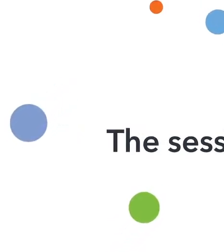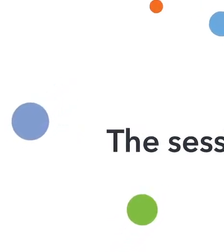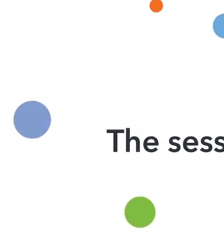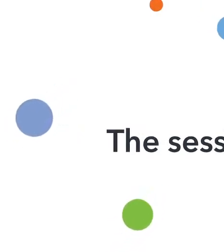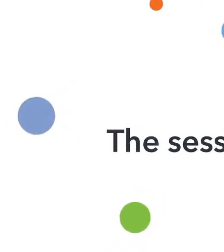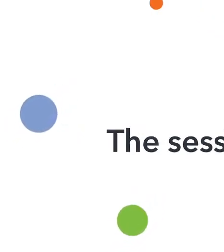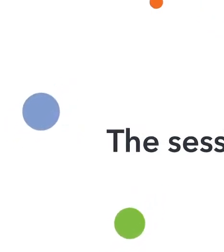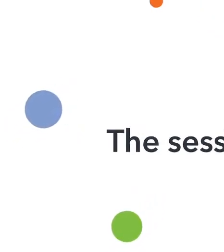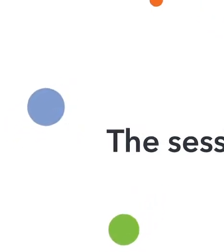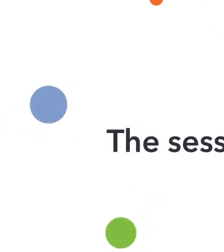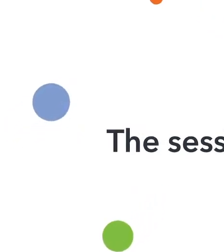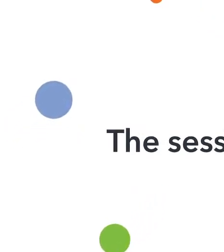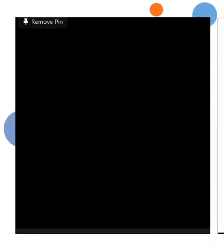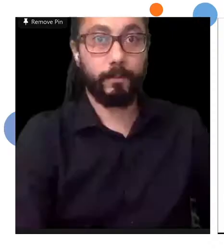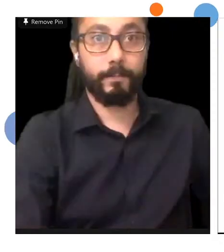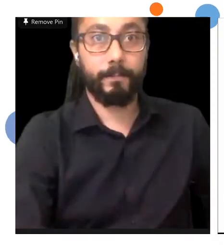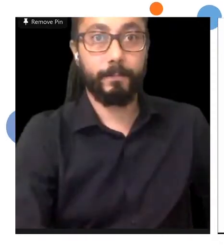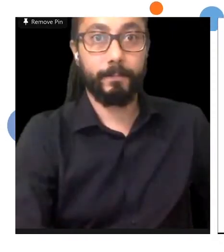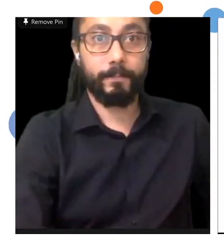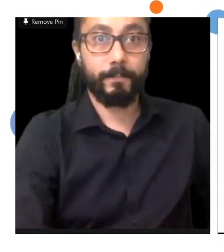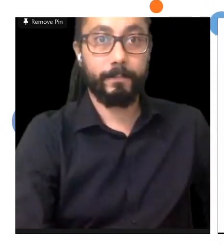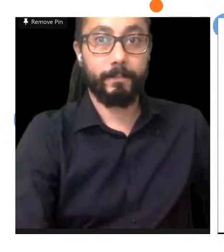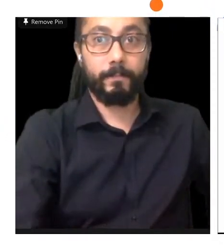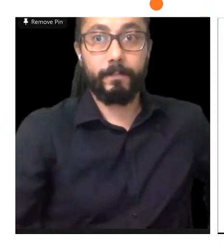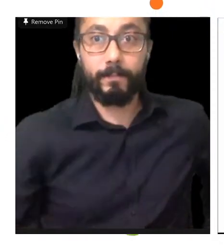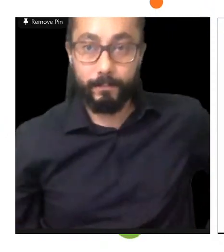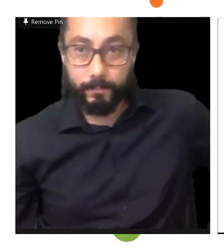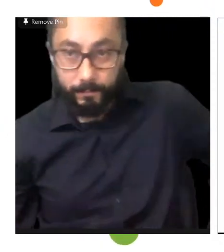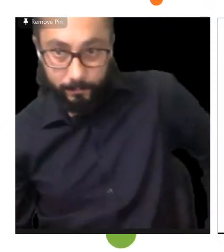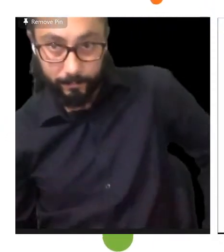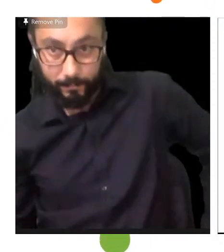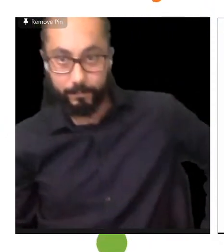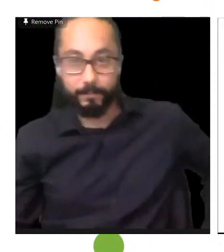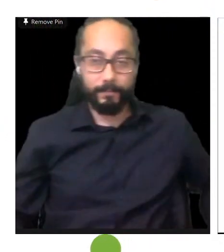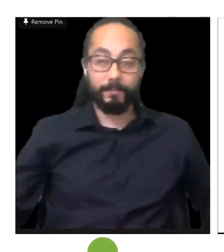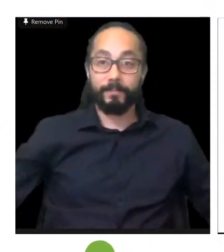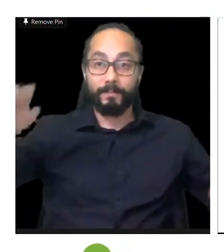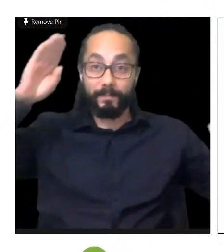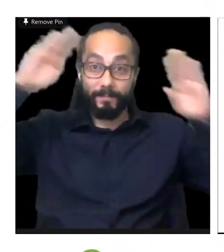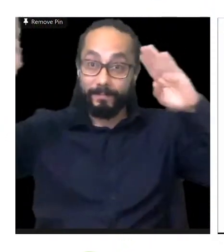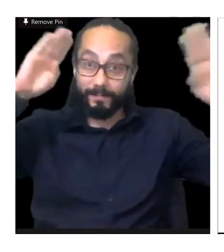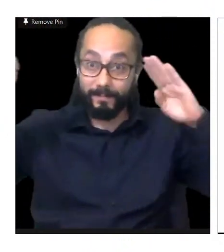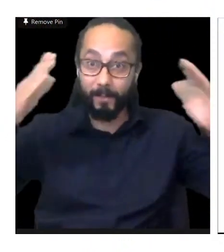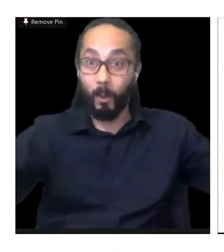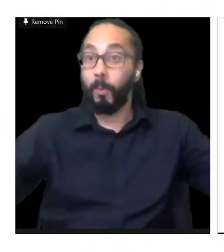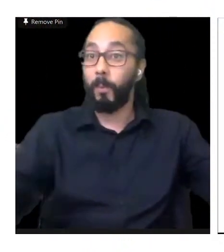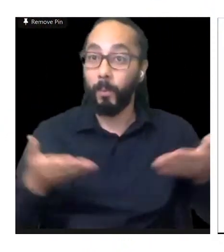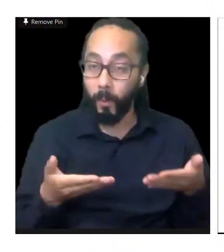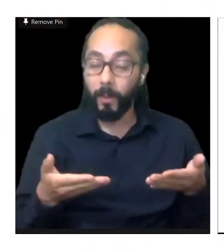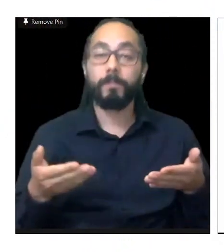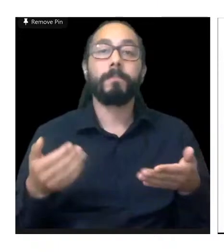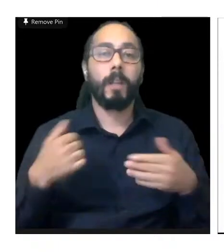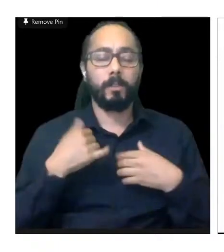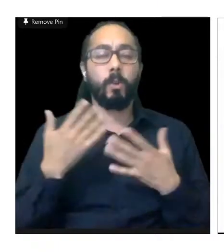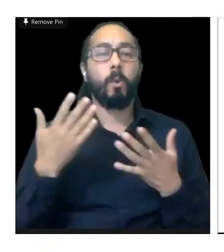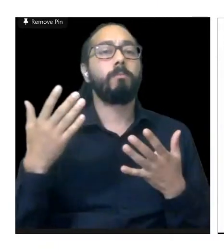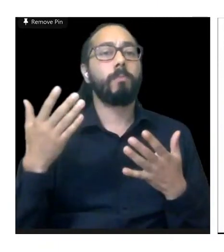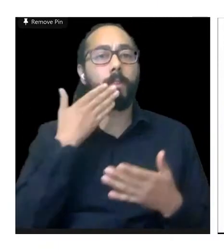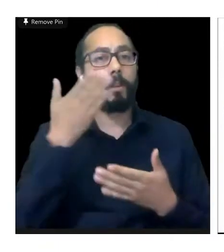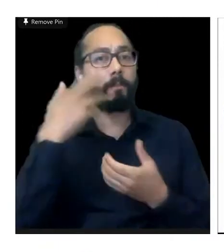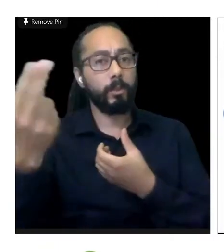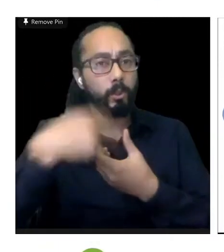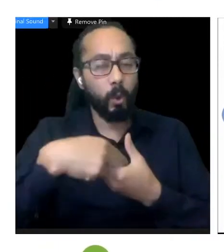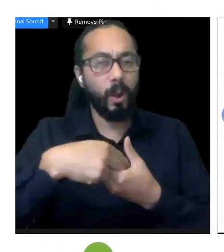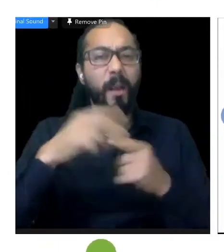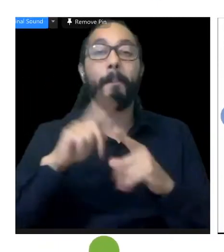Hello, everyone. Welcome, and thank you for joining us today. I know we still have people joining, but in the interest of time, we'll just kick off. I want to